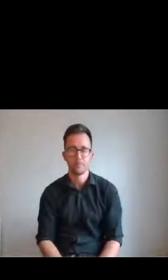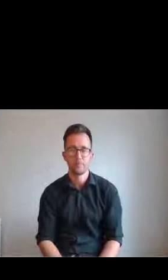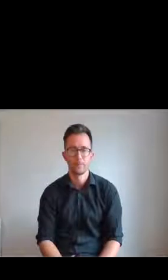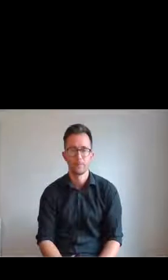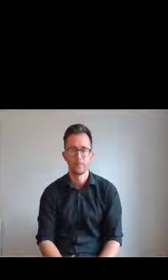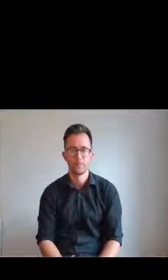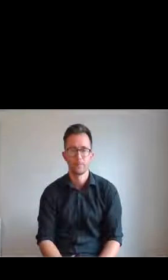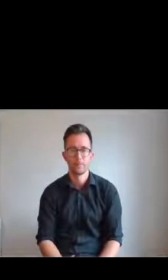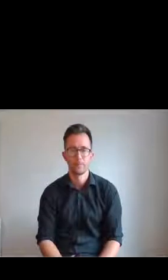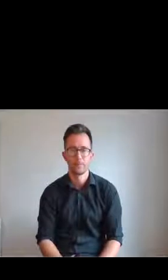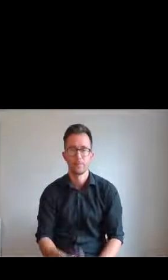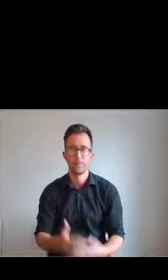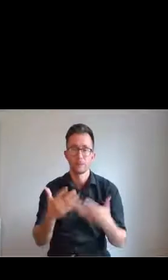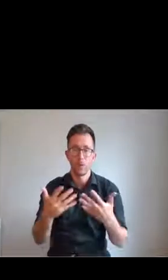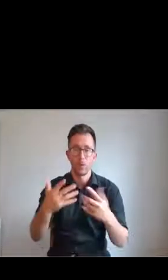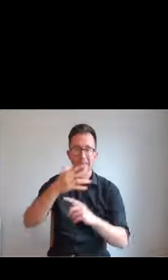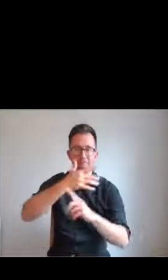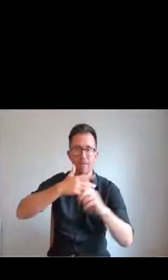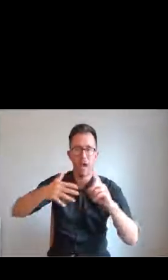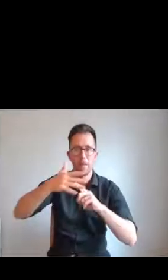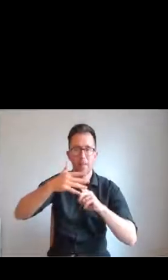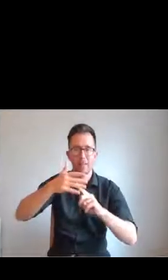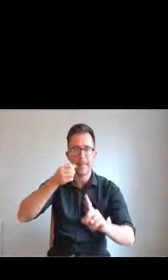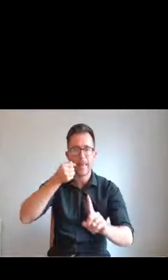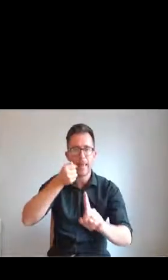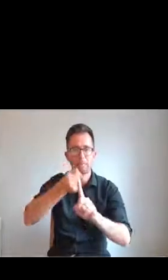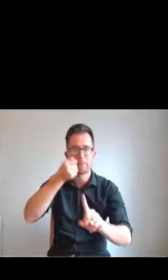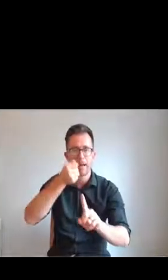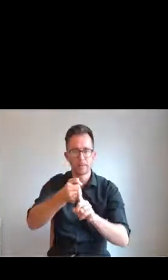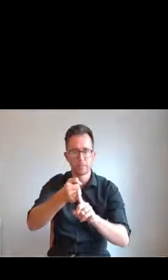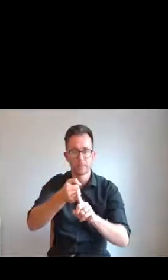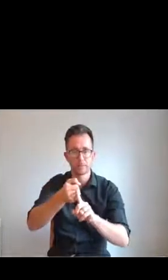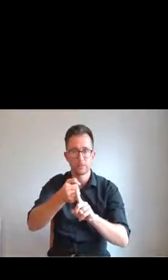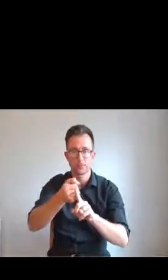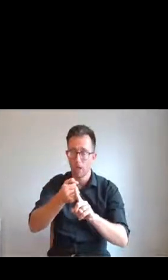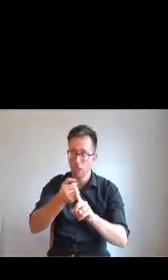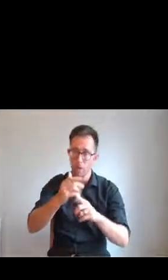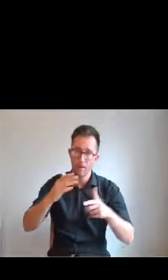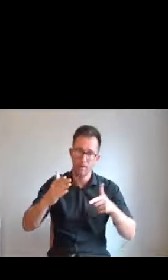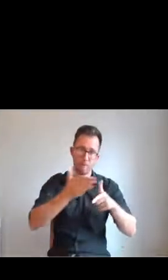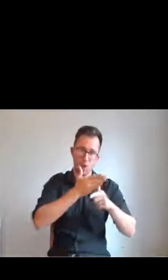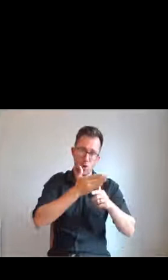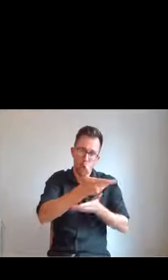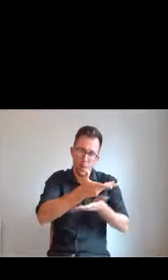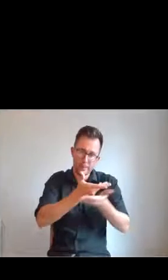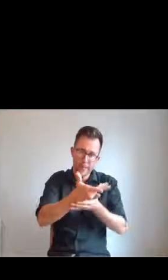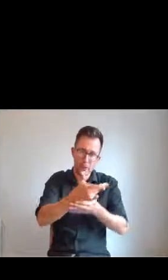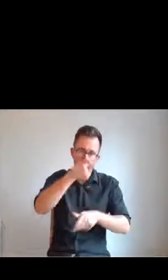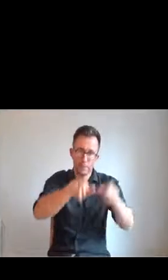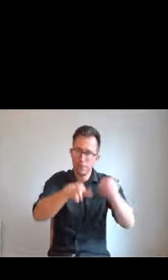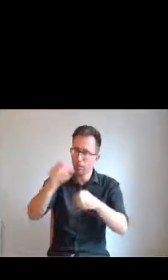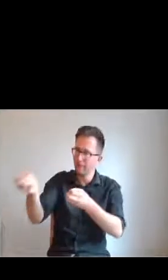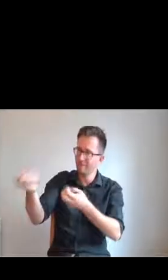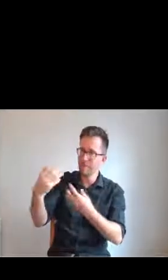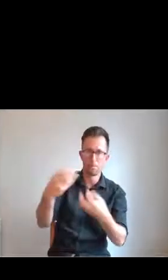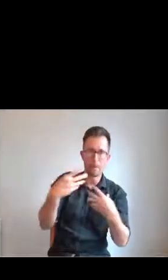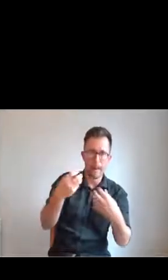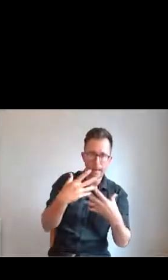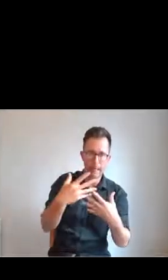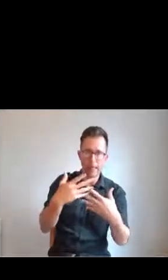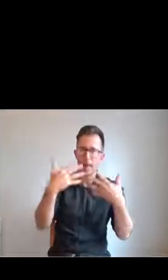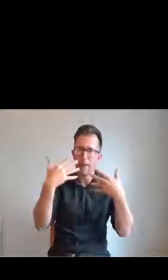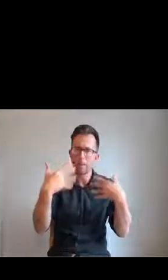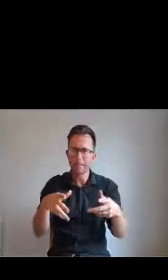Okay, on to environmental impacts now. So following feedback from our supplementary consultation, we've been able to refine the land required for